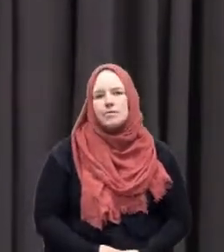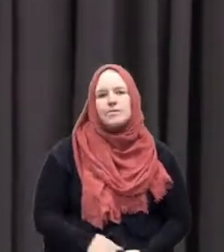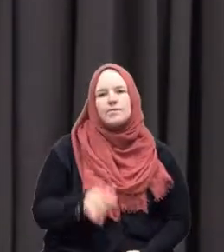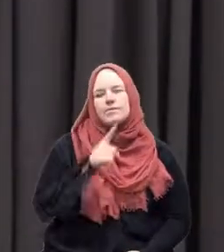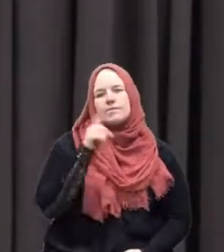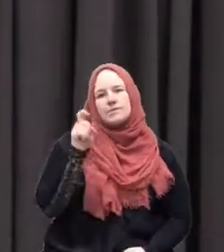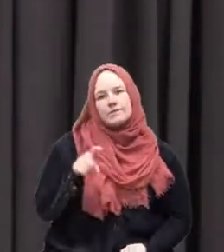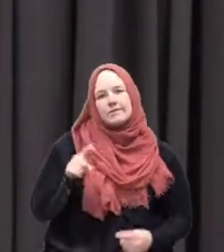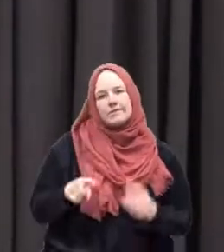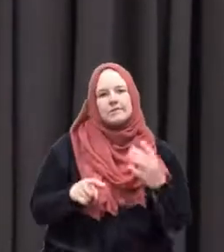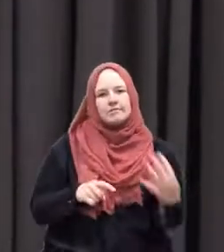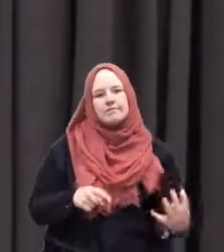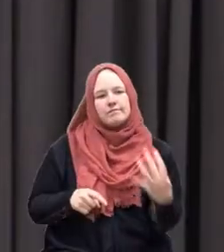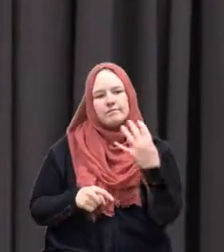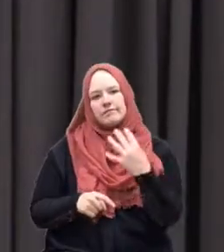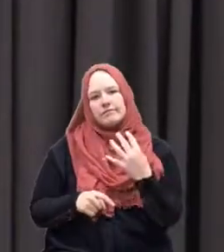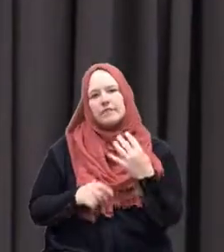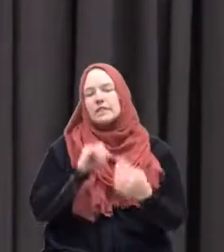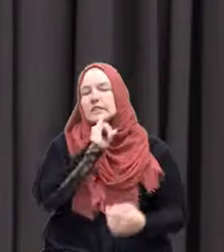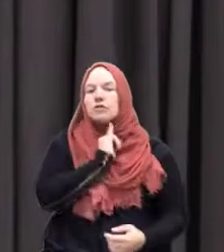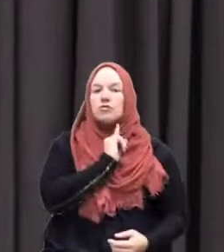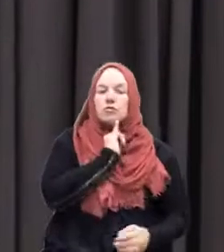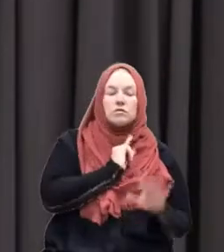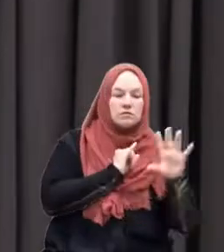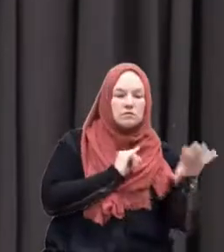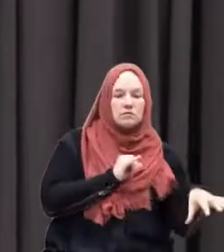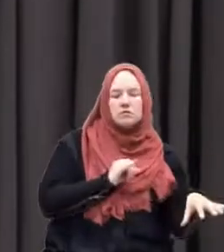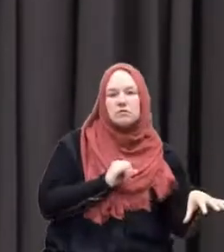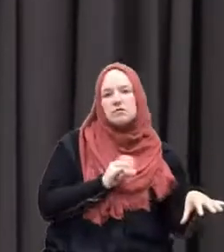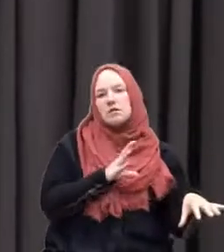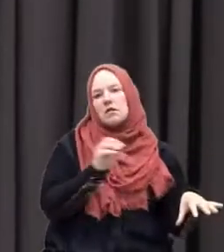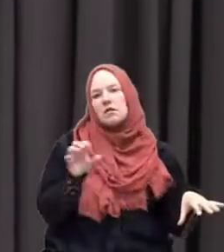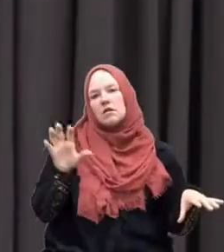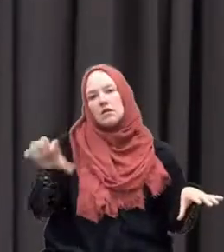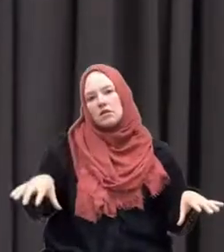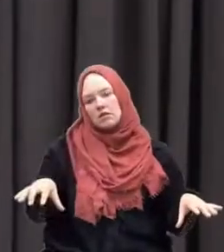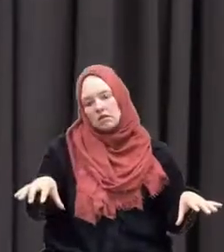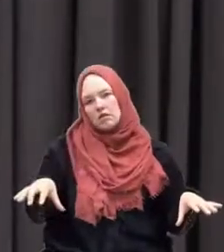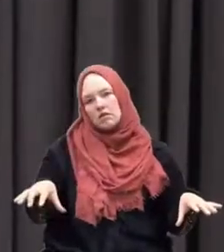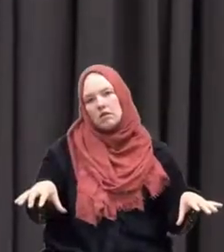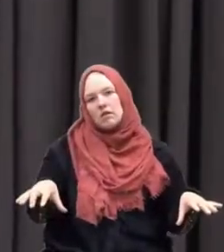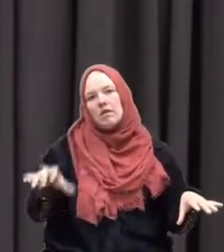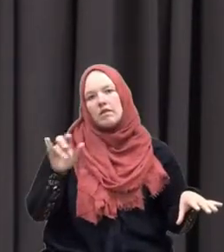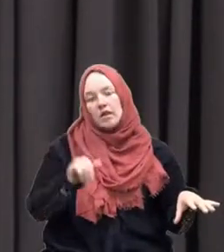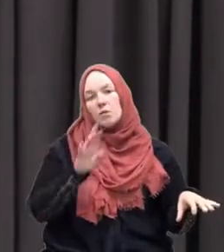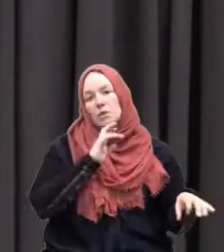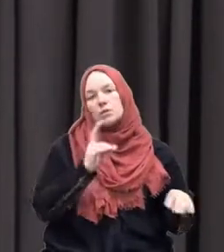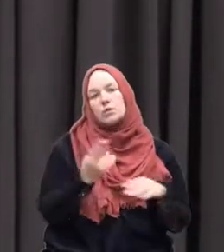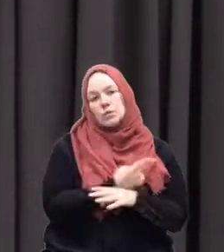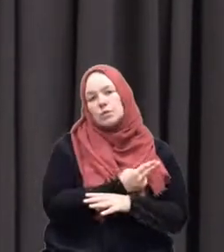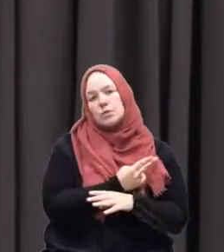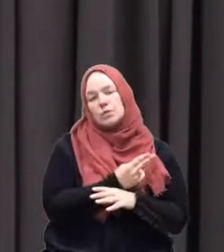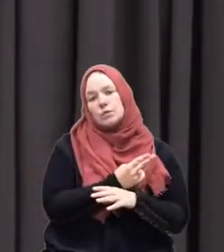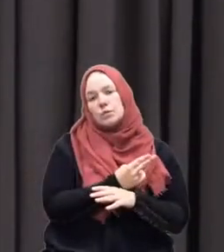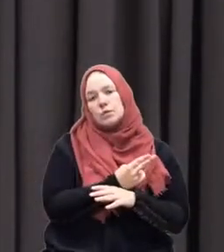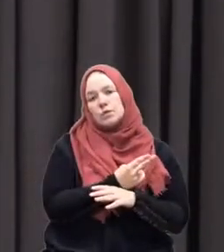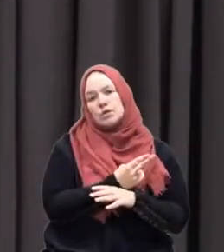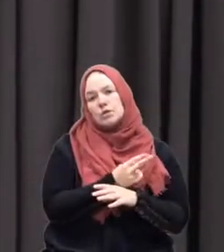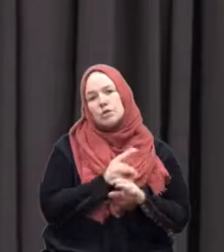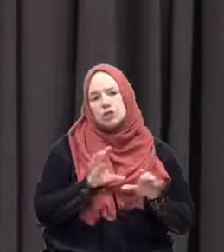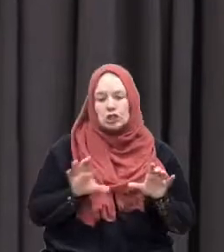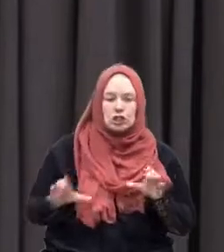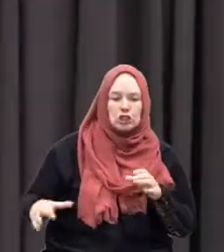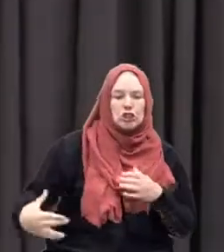and Jordan on one side and Israel on the other. This tactic was used, circling